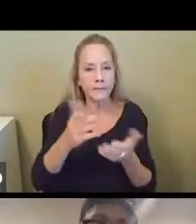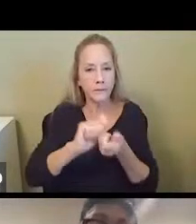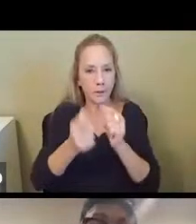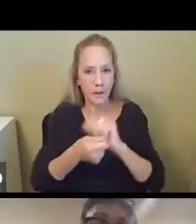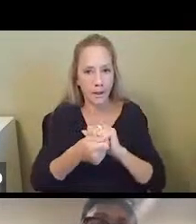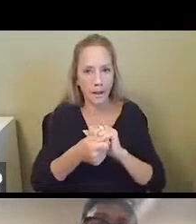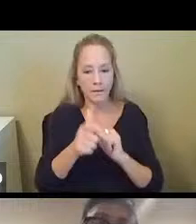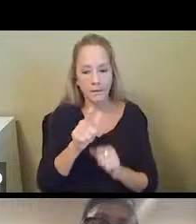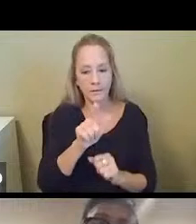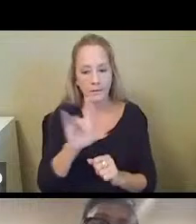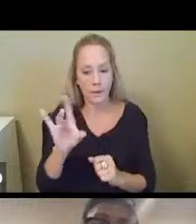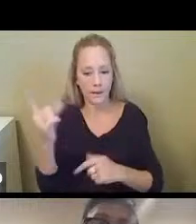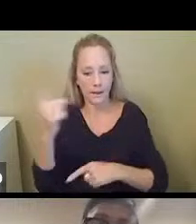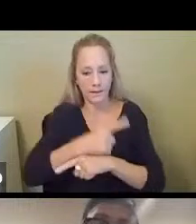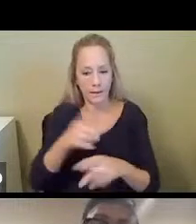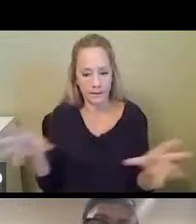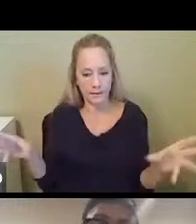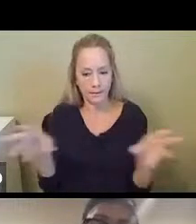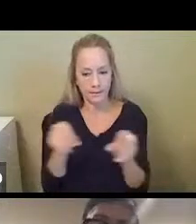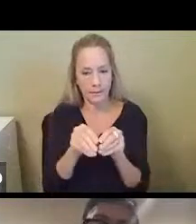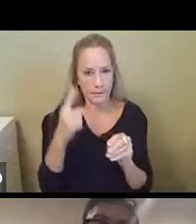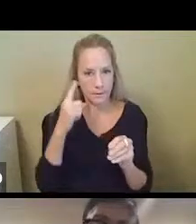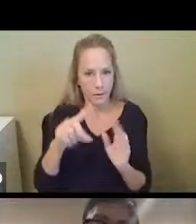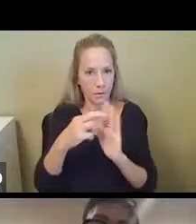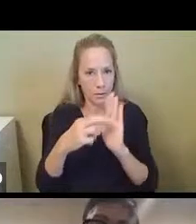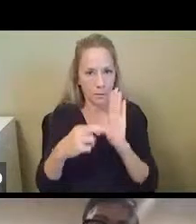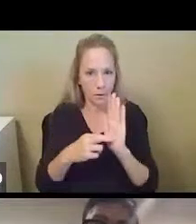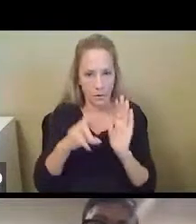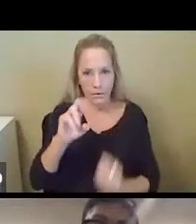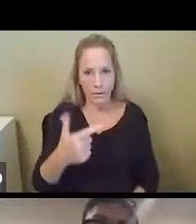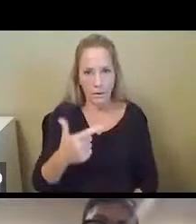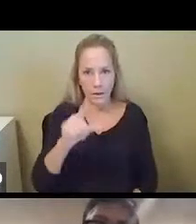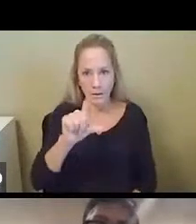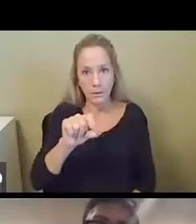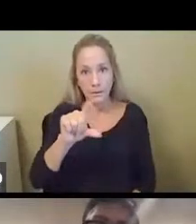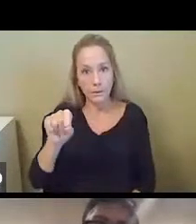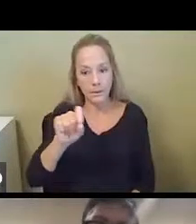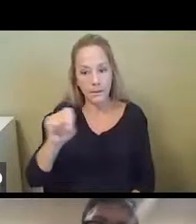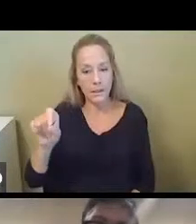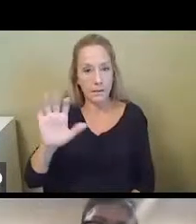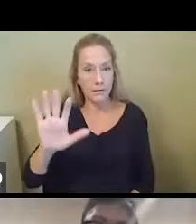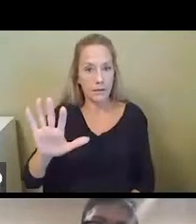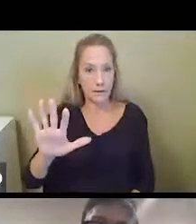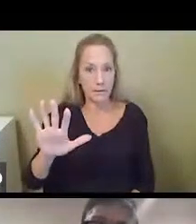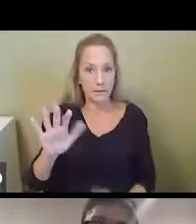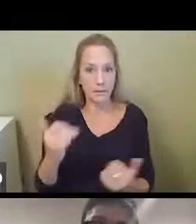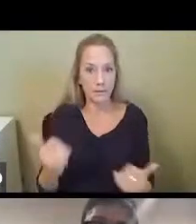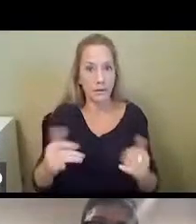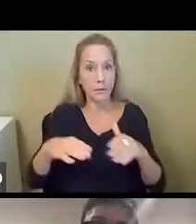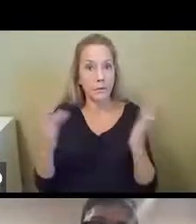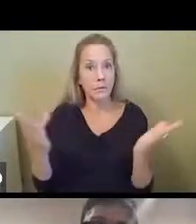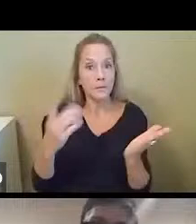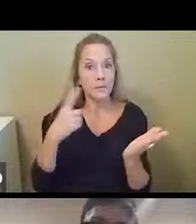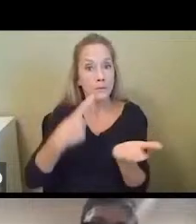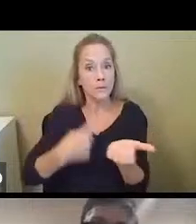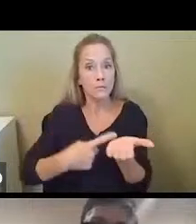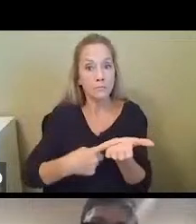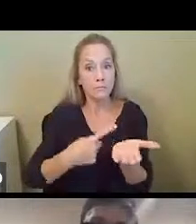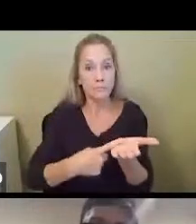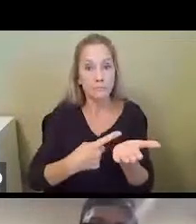cycle for Regulation 2020-5, open for discussion.